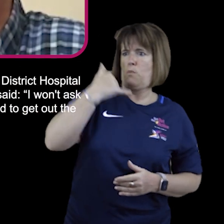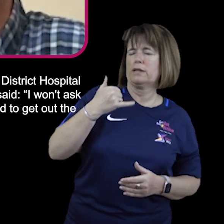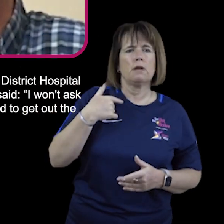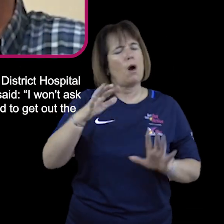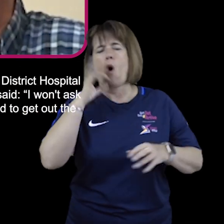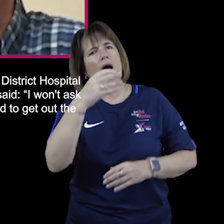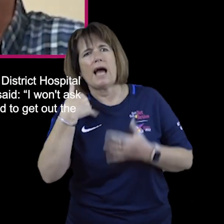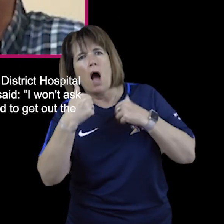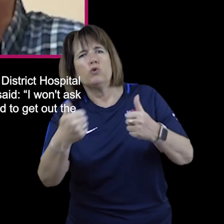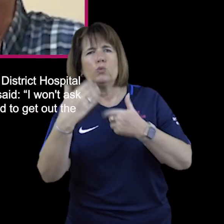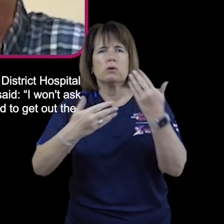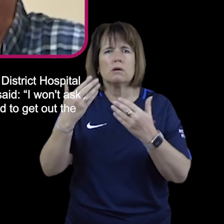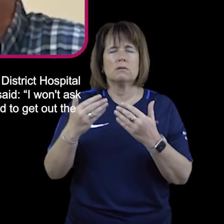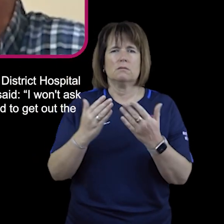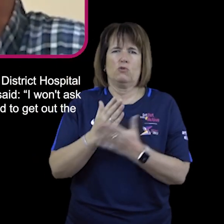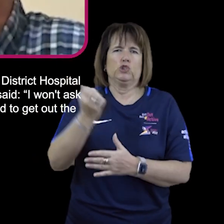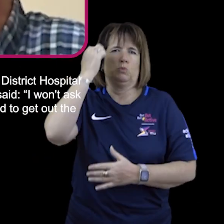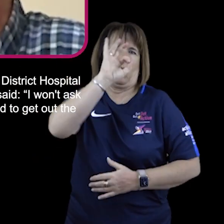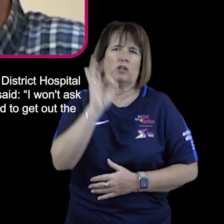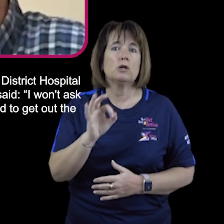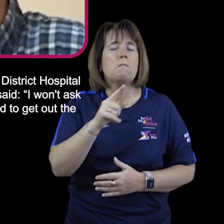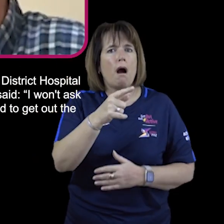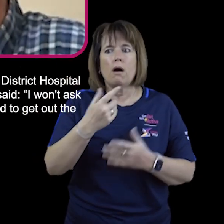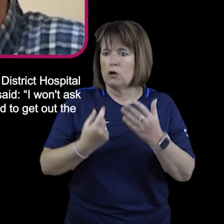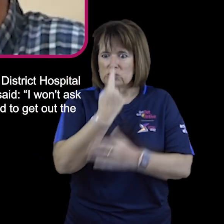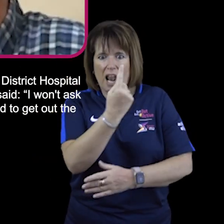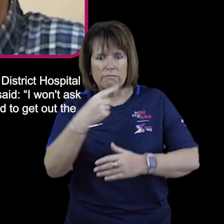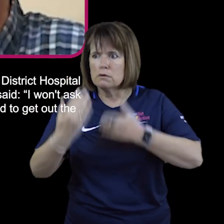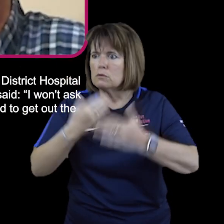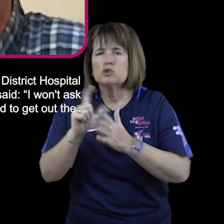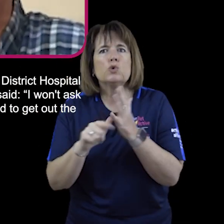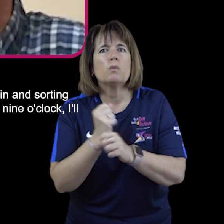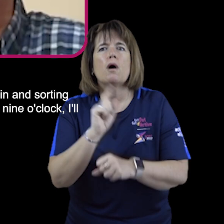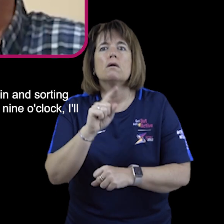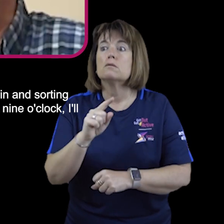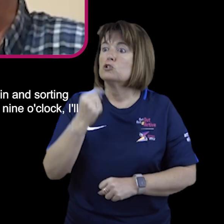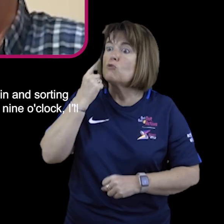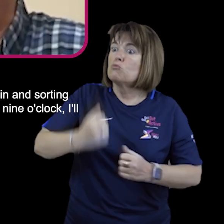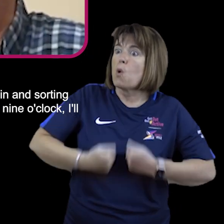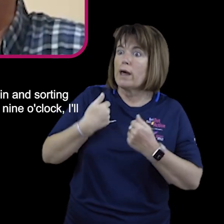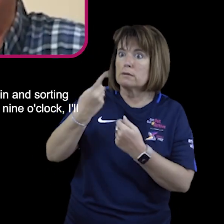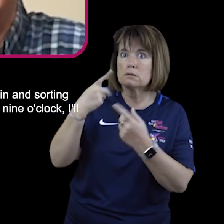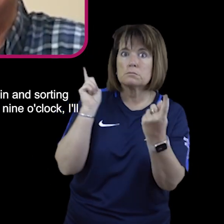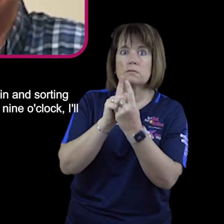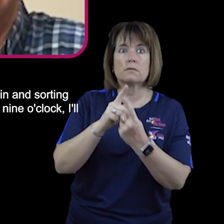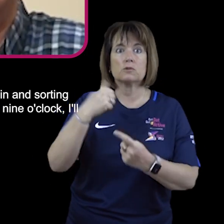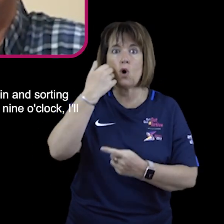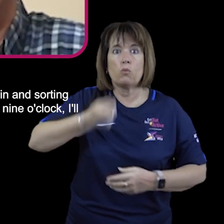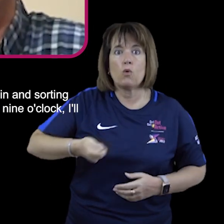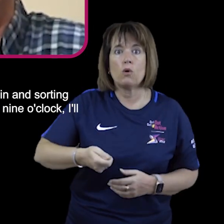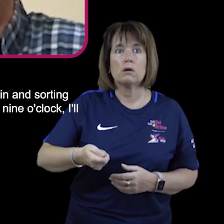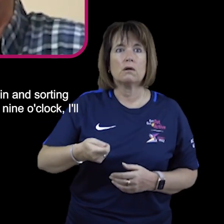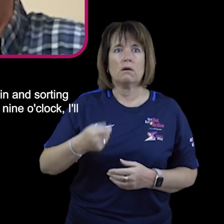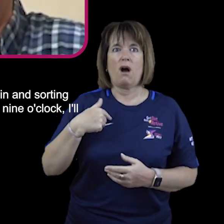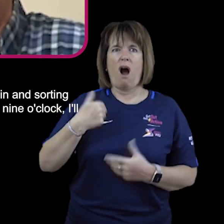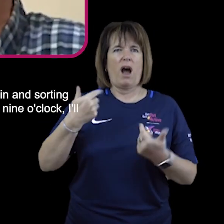how you are because that's such a stupid question. What are you up to? And I said, I need to get out the house. I need to get out the house. I can't sit in the house all